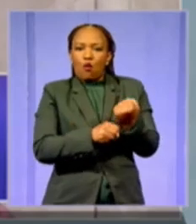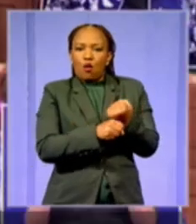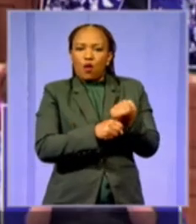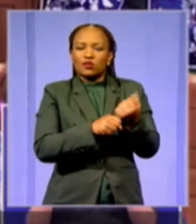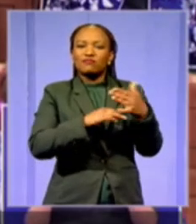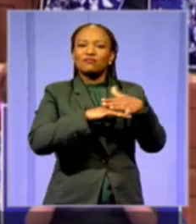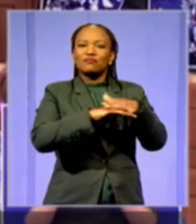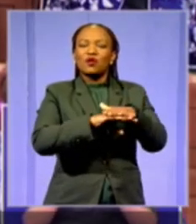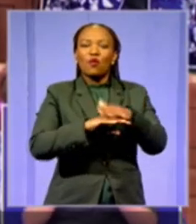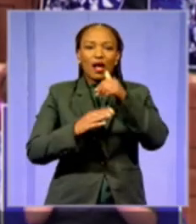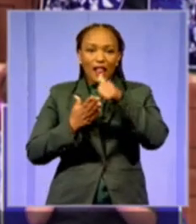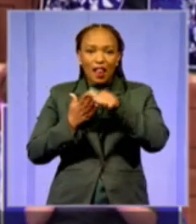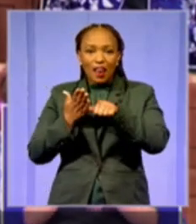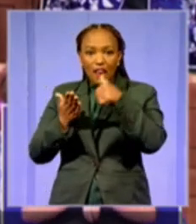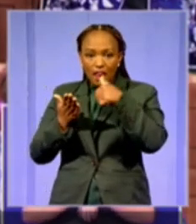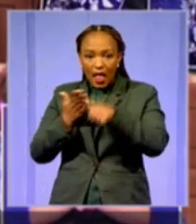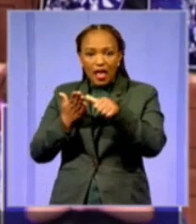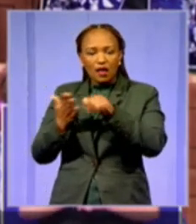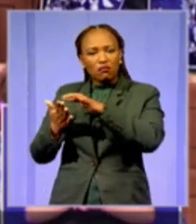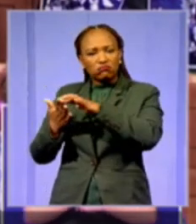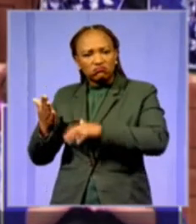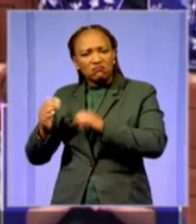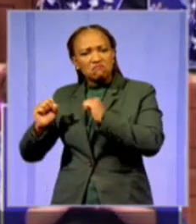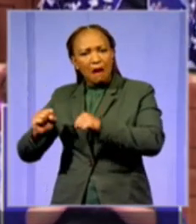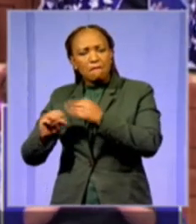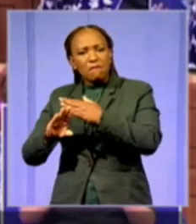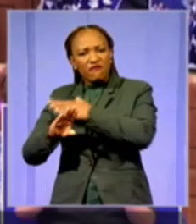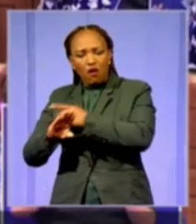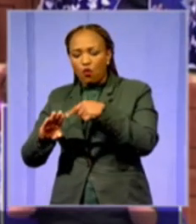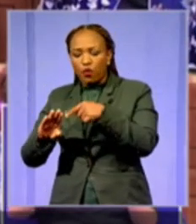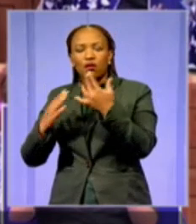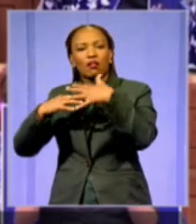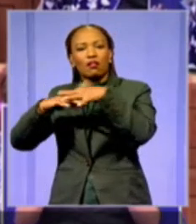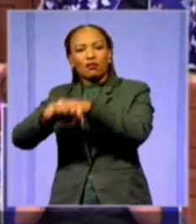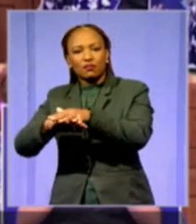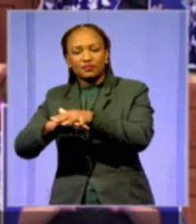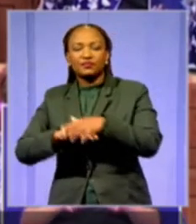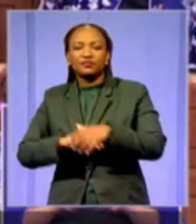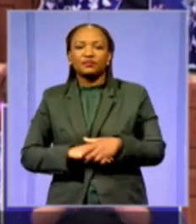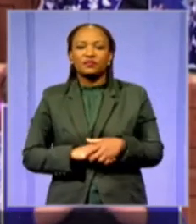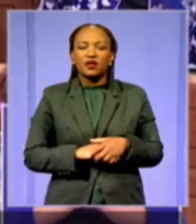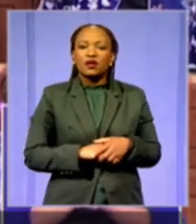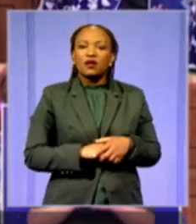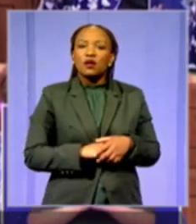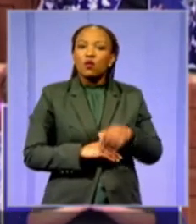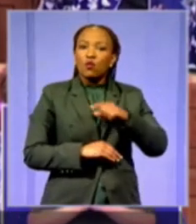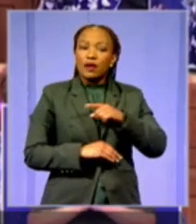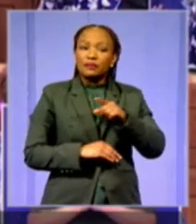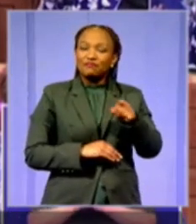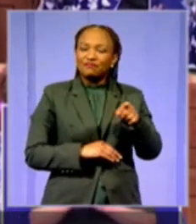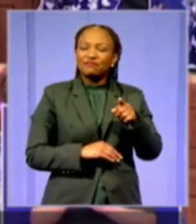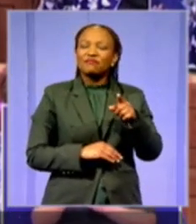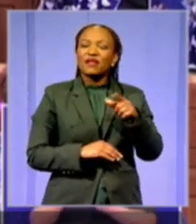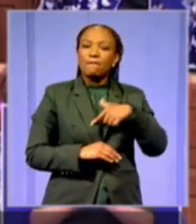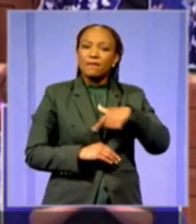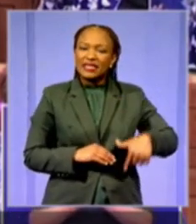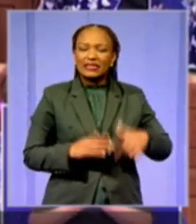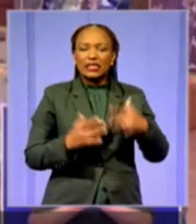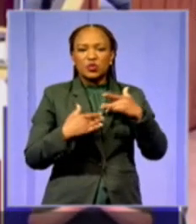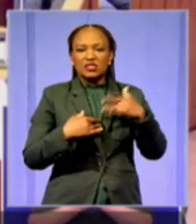intent. Mopresidente a re puso e tlhobaediwa ke ntlha ya go gapiwa ga madi mo bathong ka matshosetsi kana